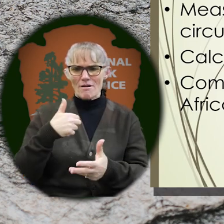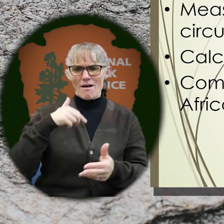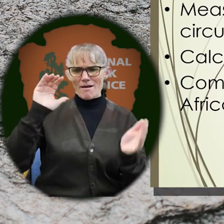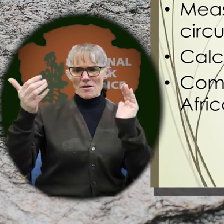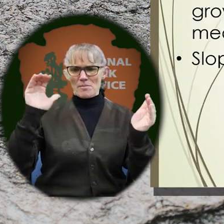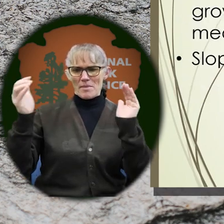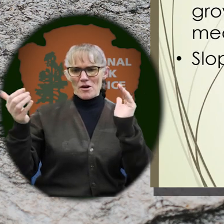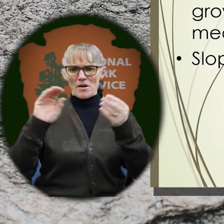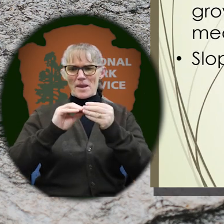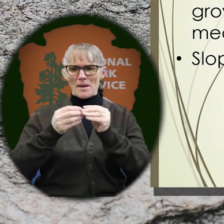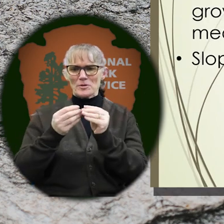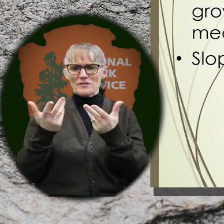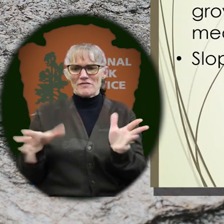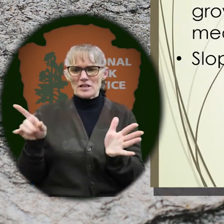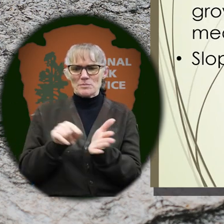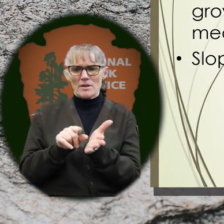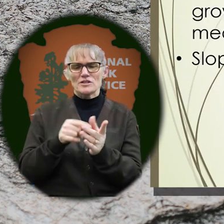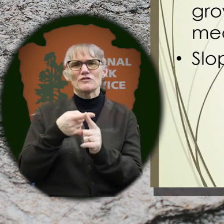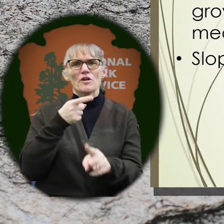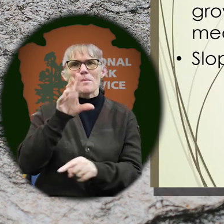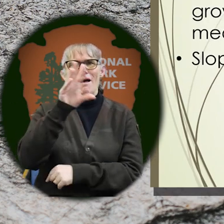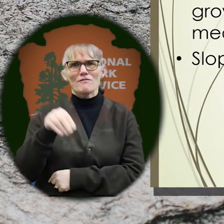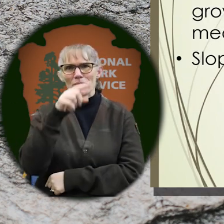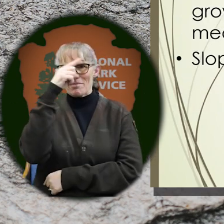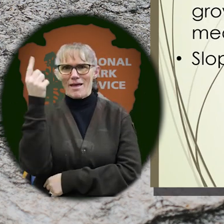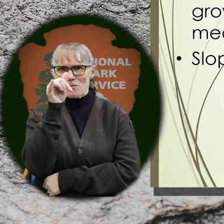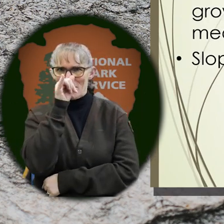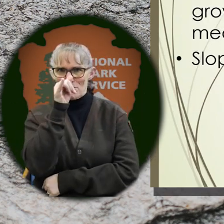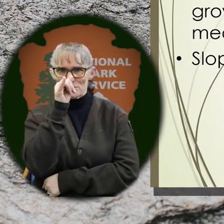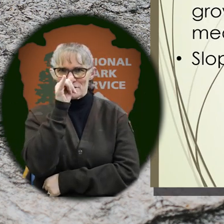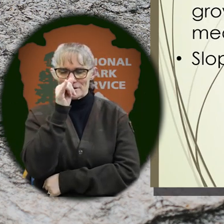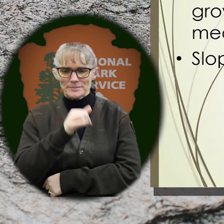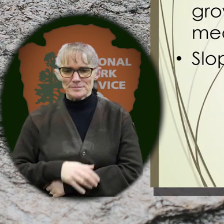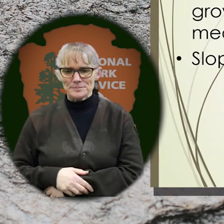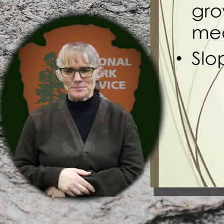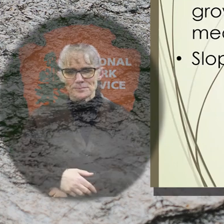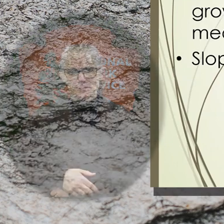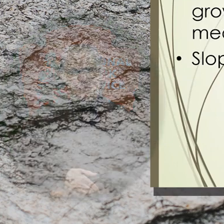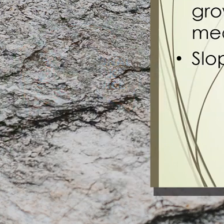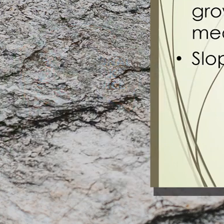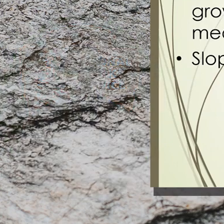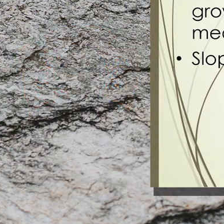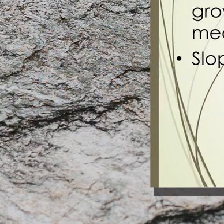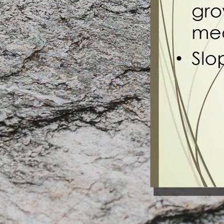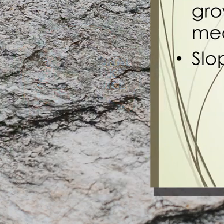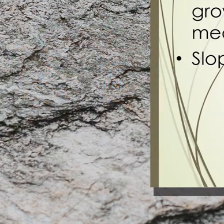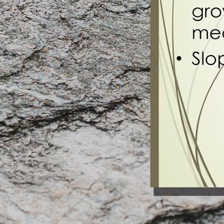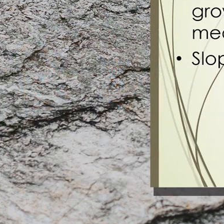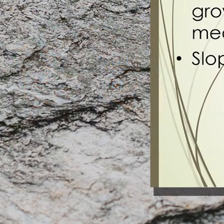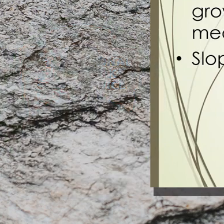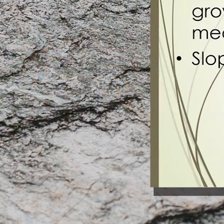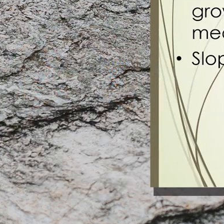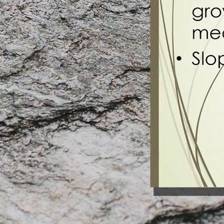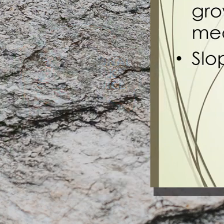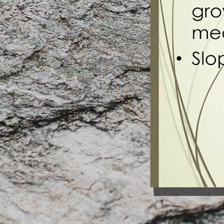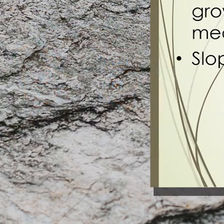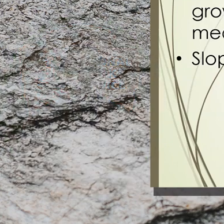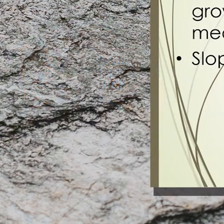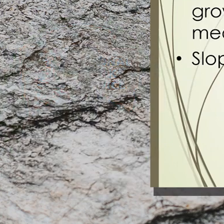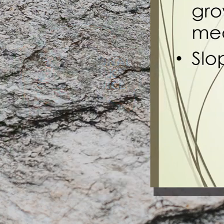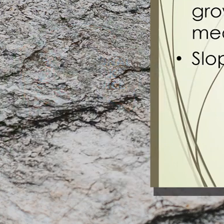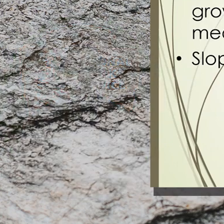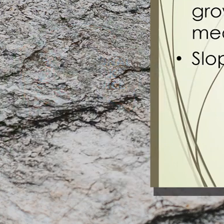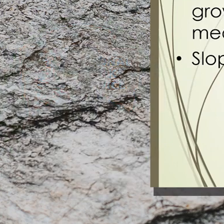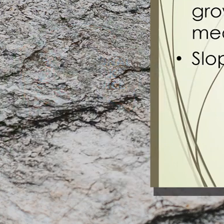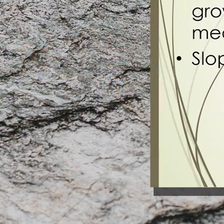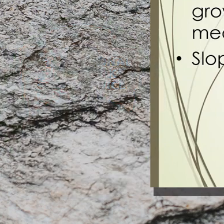black rhinoceros. Sunshyne reads a list of two bullet points on a slide titled Isometric Growth. Then a picture appears over the text. Four images of newts lined up from newly hatched to adult. Each